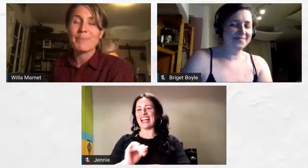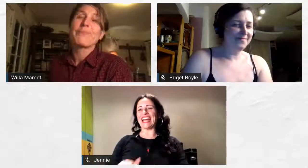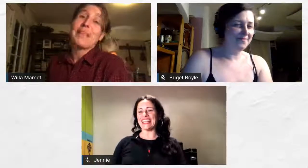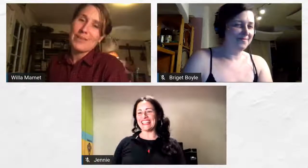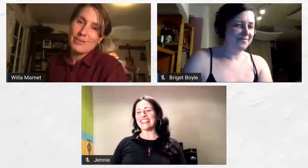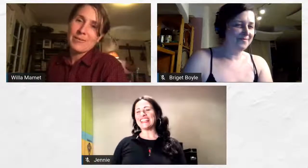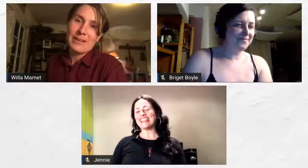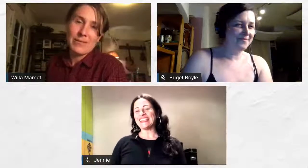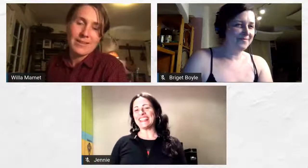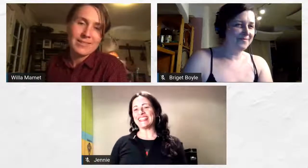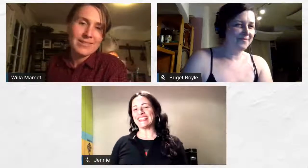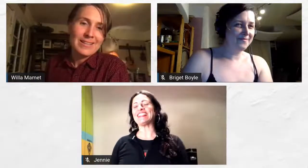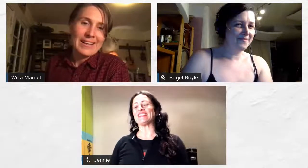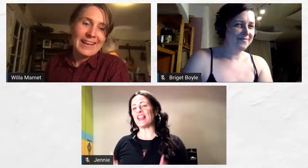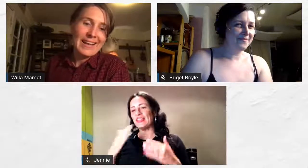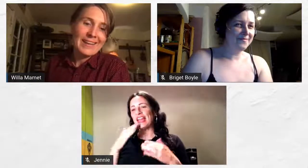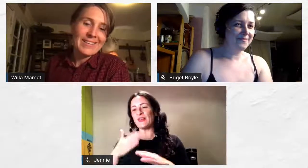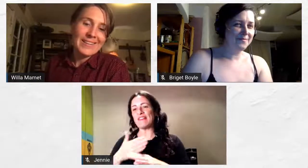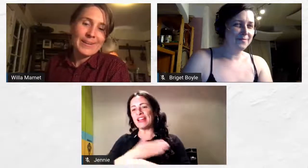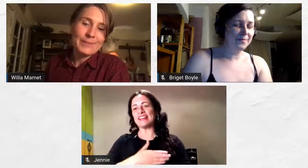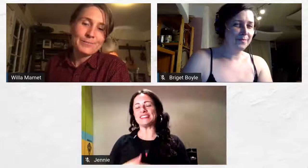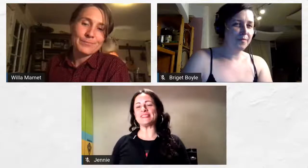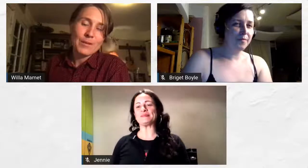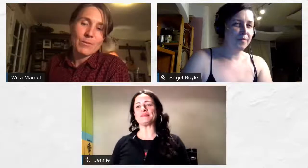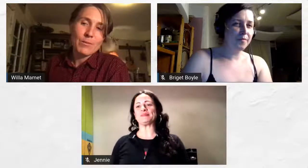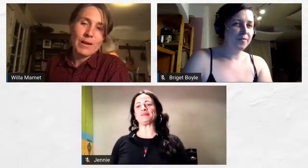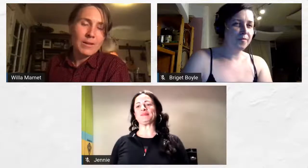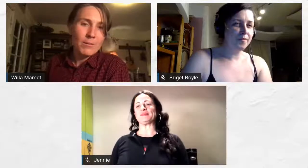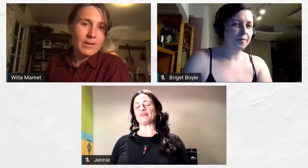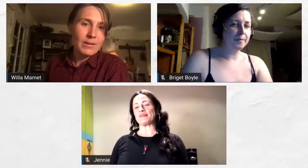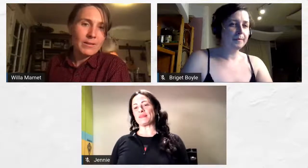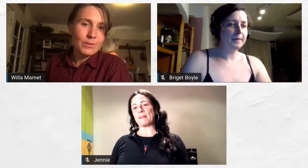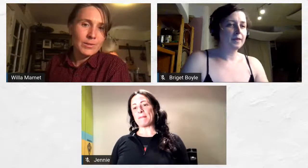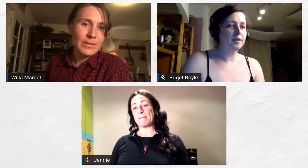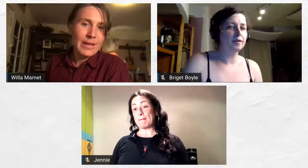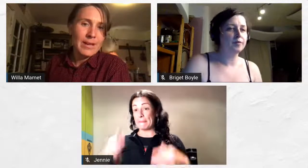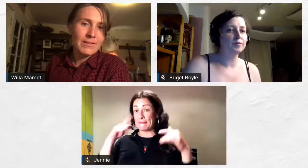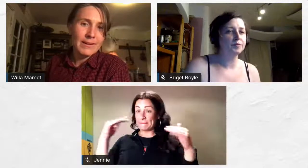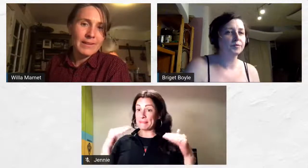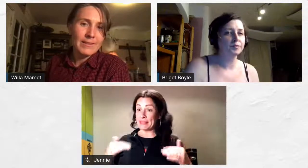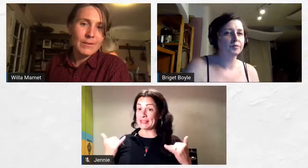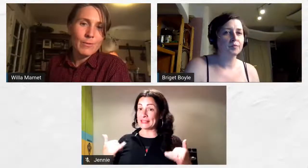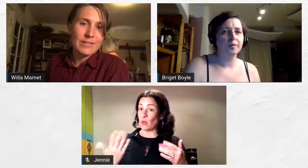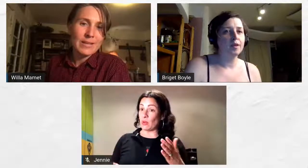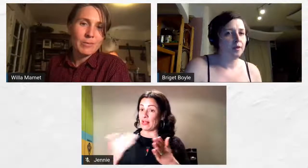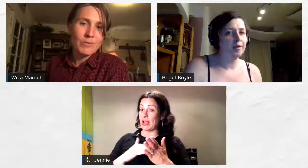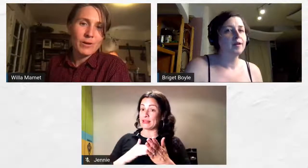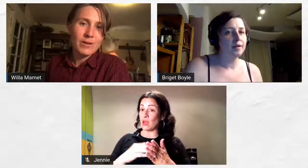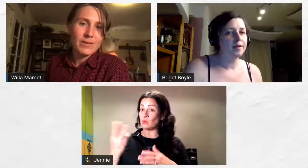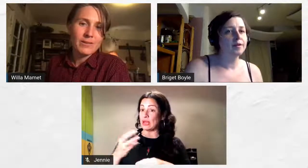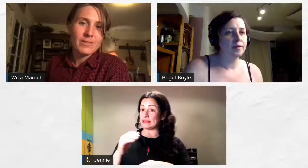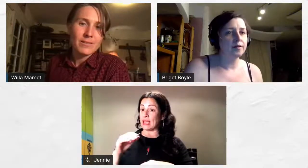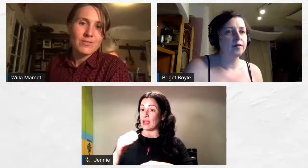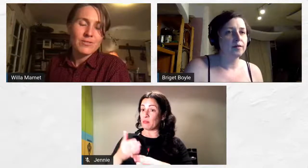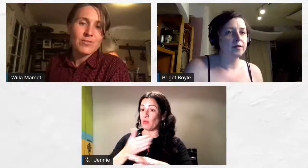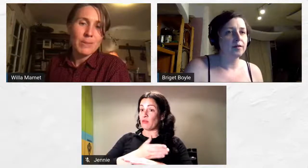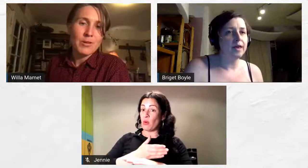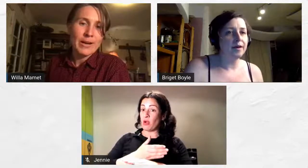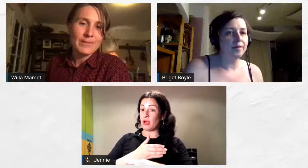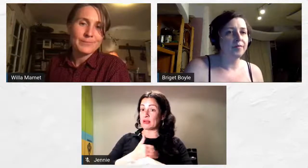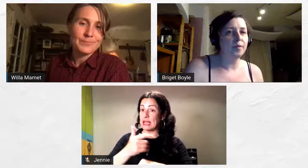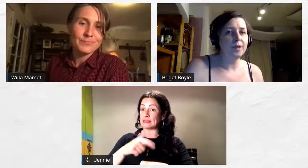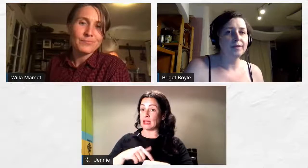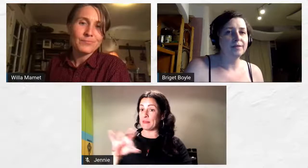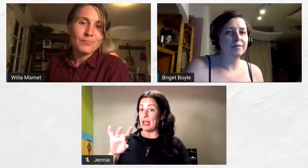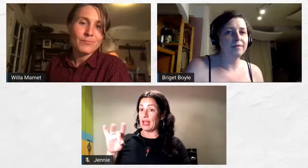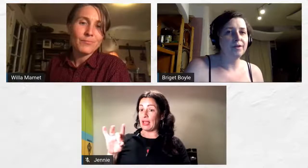So thank you in advance. And I think we'll do it again, right? The Wednesday before chapter